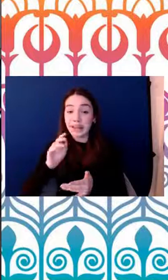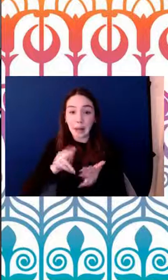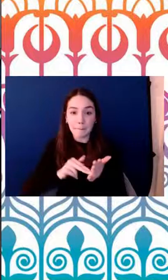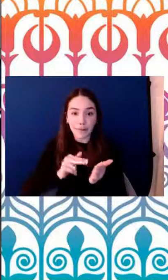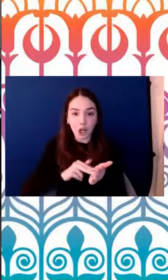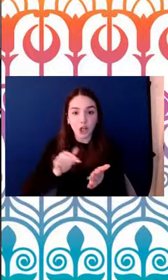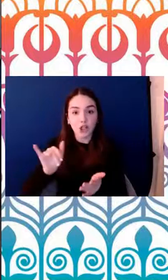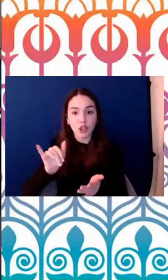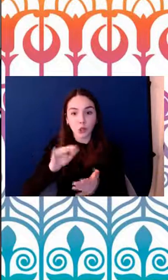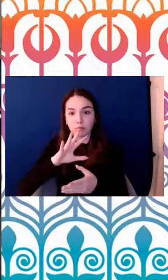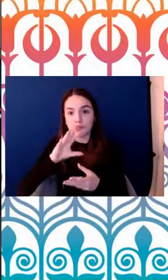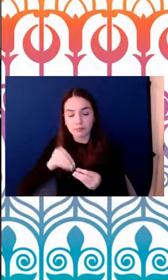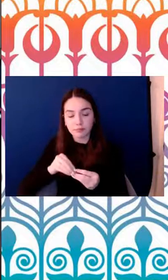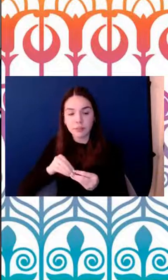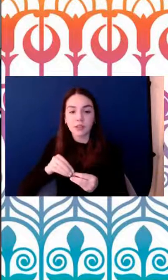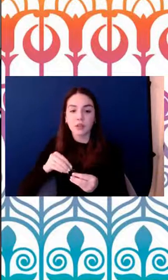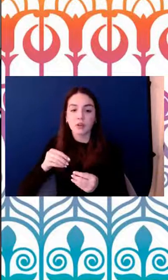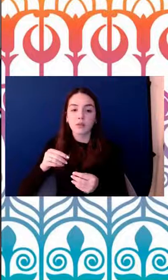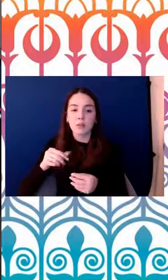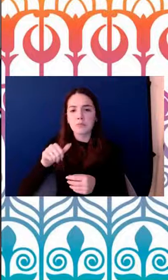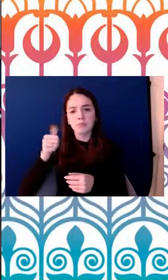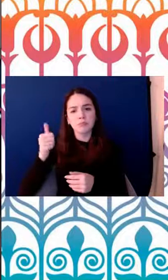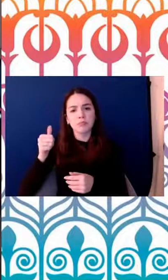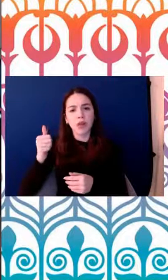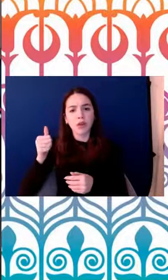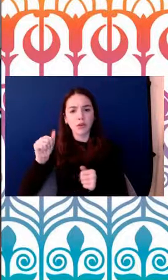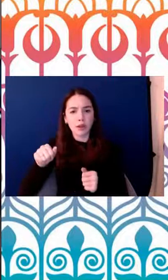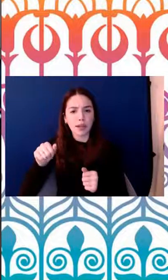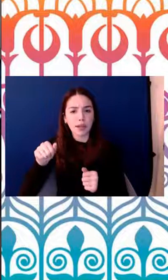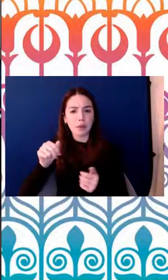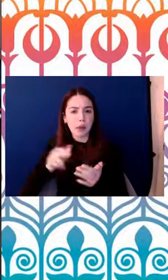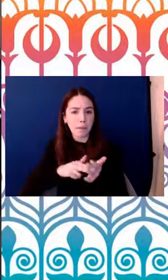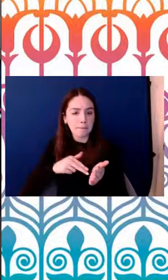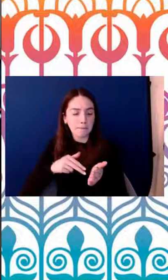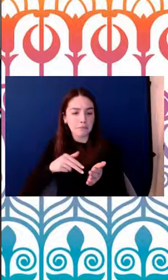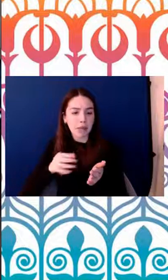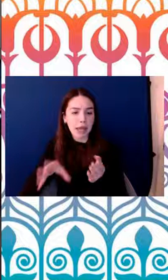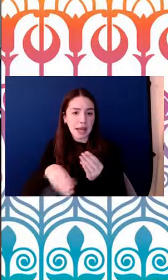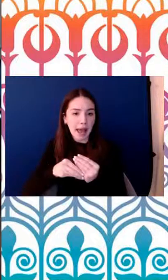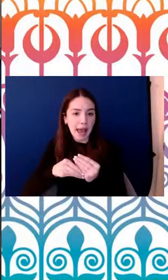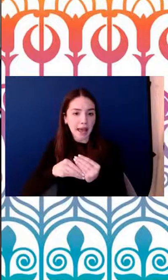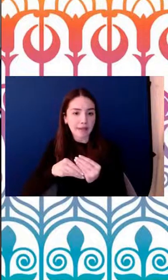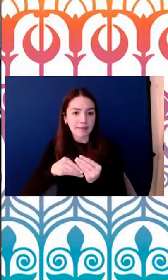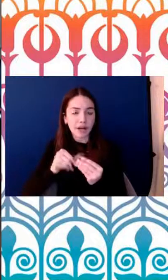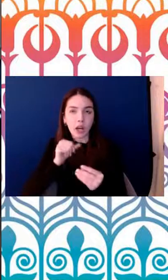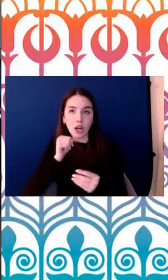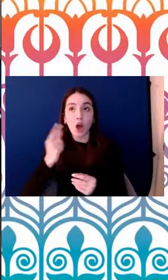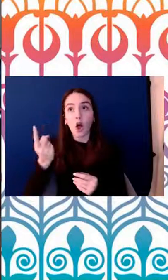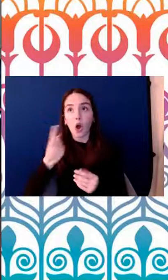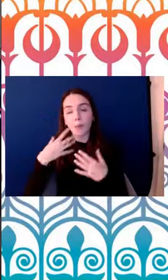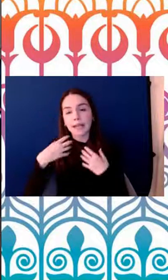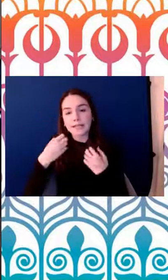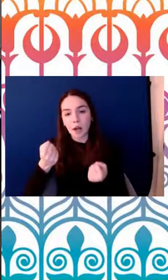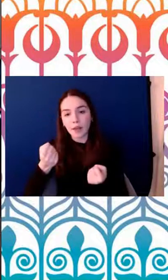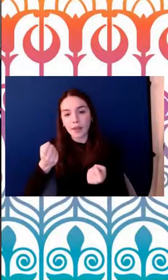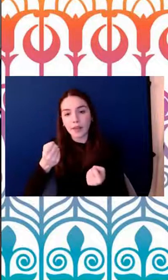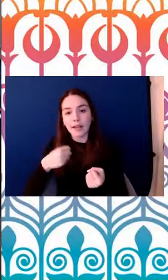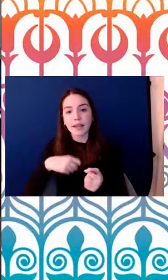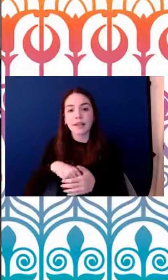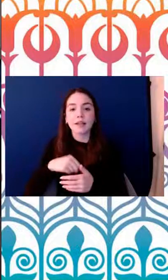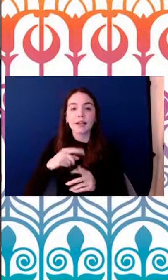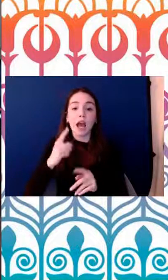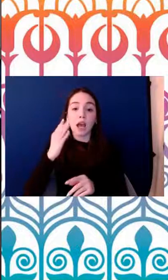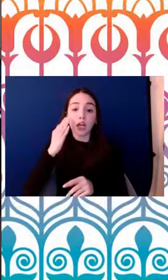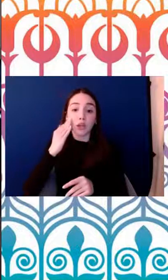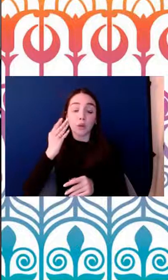not always healthy. So I know we're always trying to look for really fun and easy ways to make healthier foods.